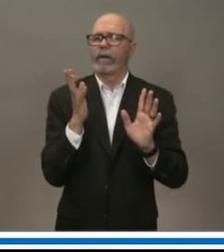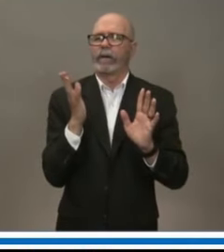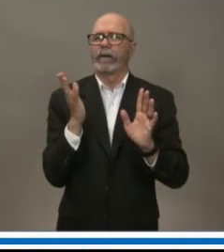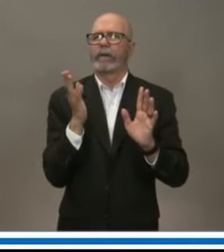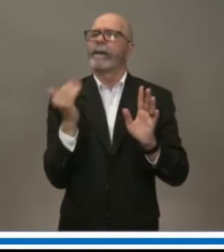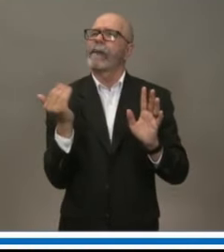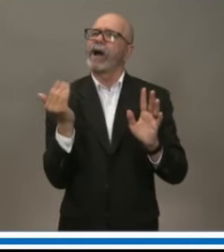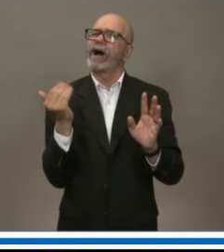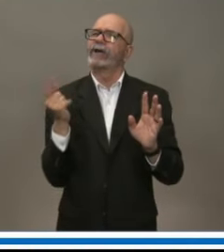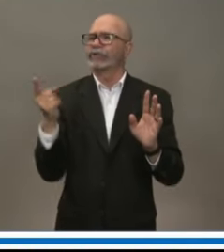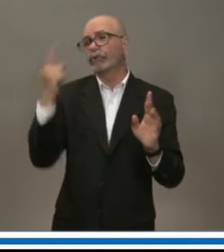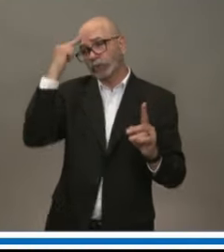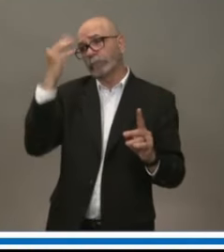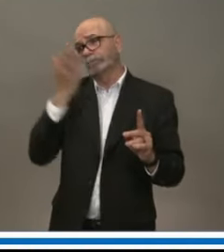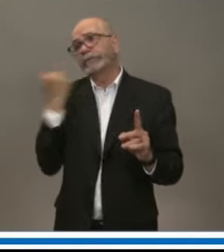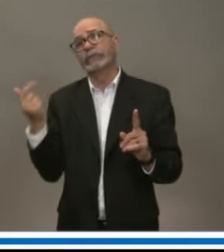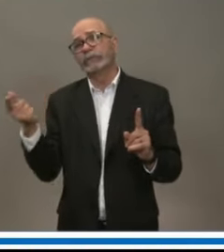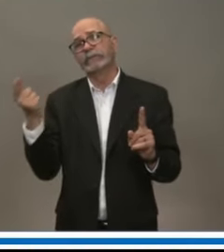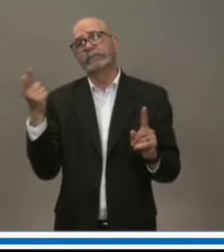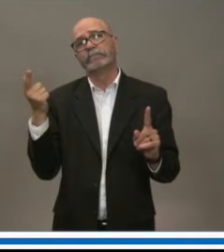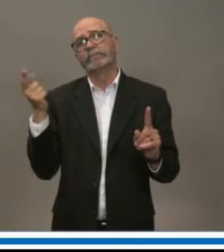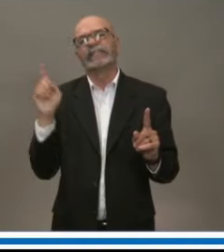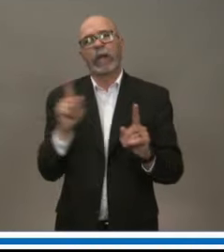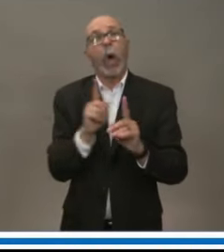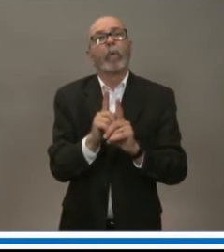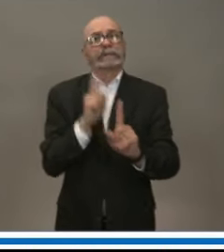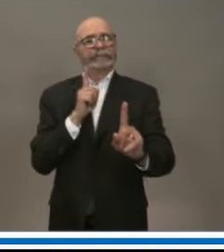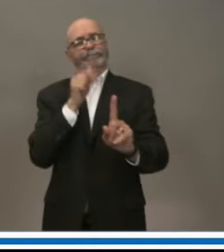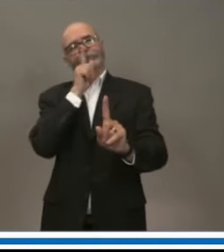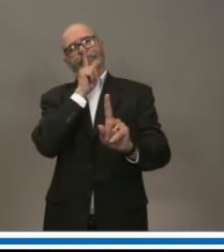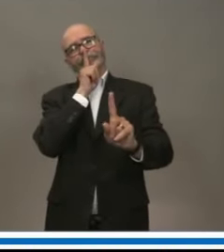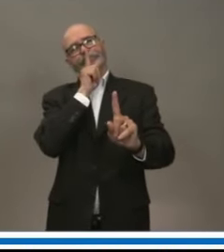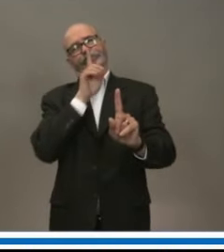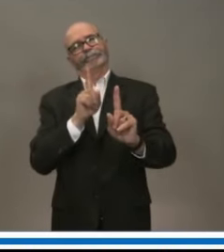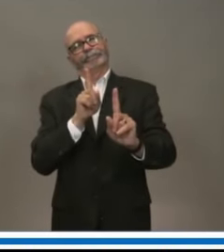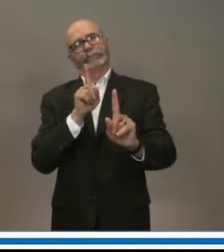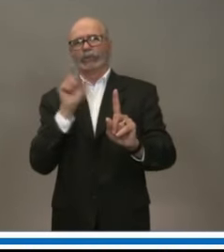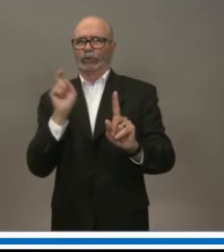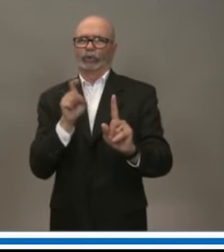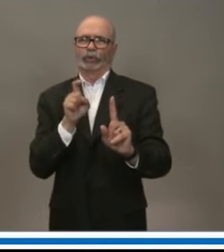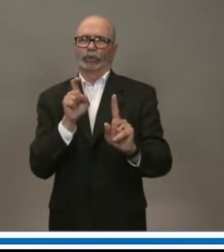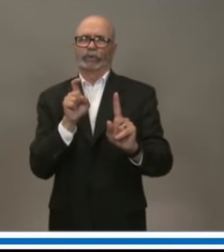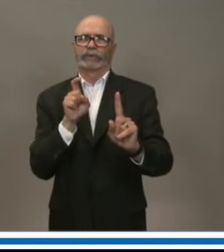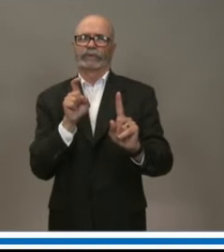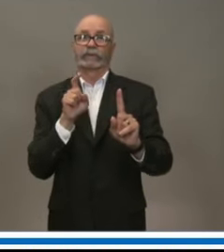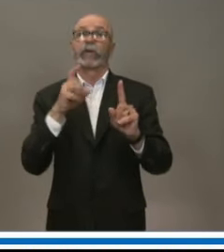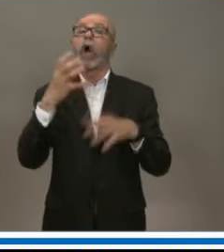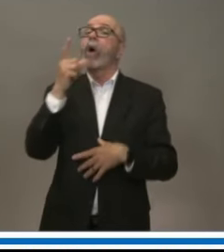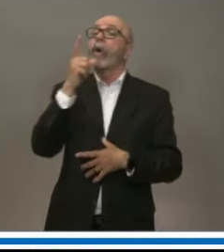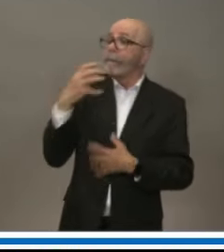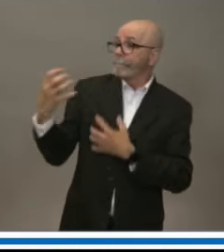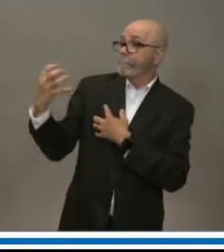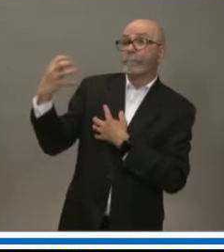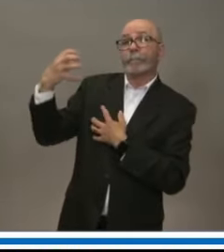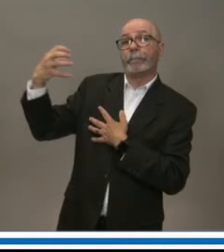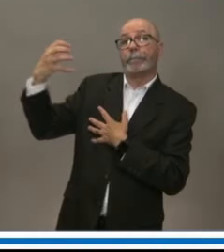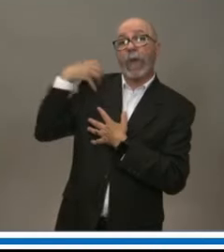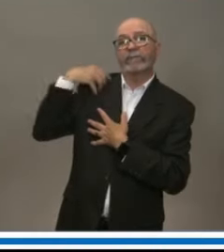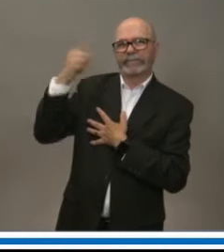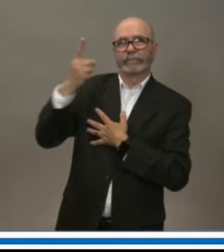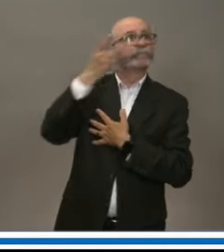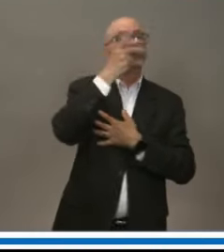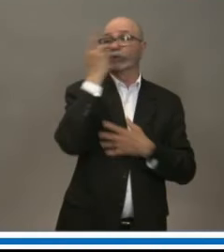in there. So it's all those three pieces together: the operator, employer, taking care of the business and working environment.